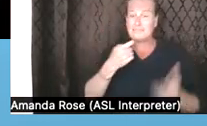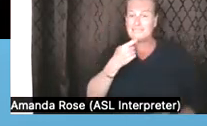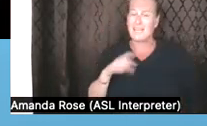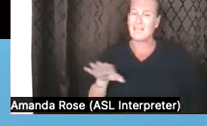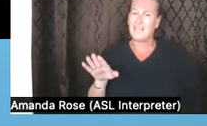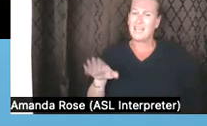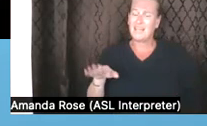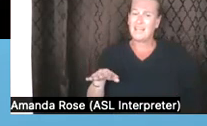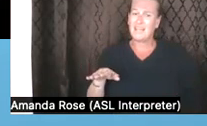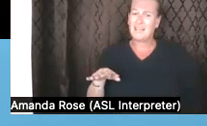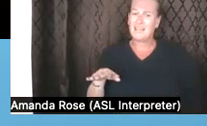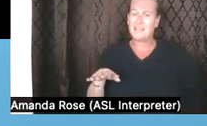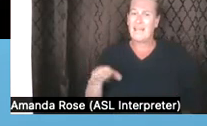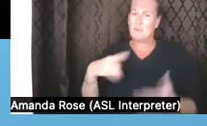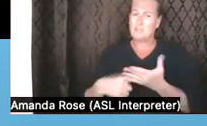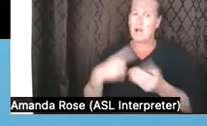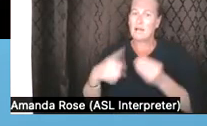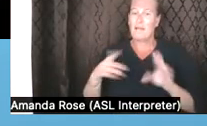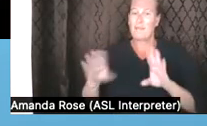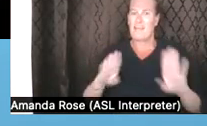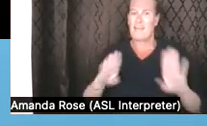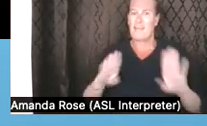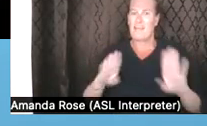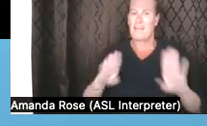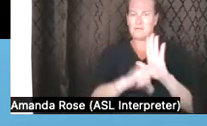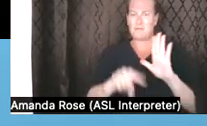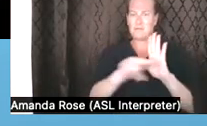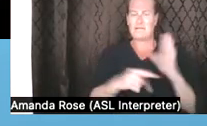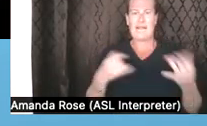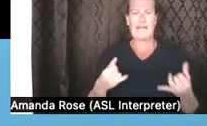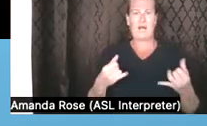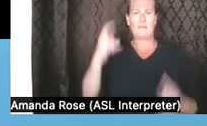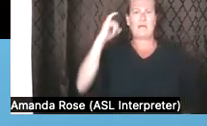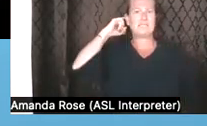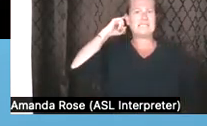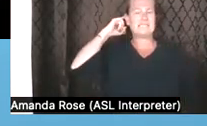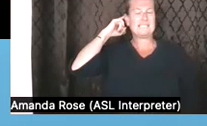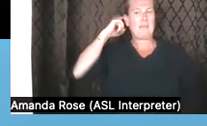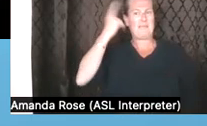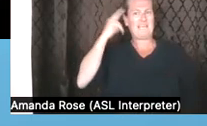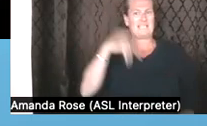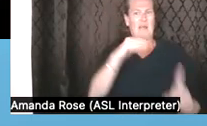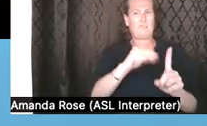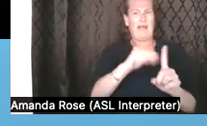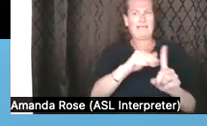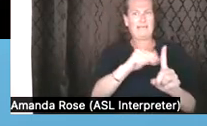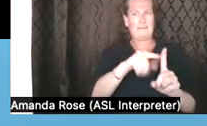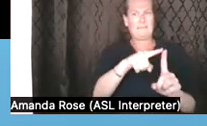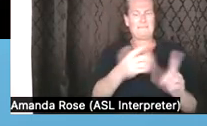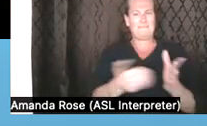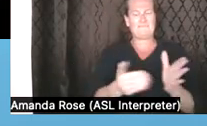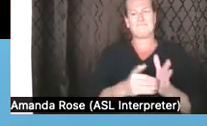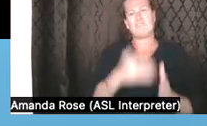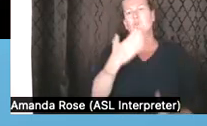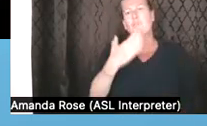and say and talk about the behavior in a negative way. And now I'm like, well, that's because I'm always reminding him of it. So Thanks for saying that, because I never thought